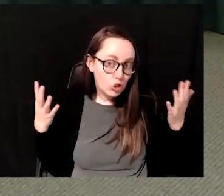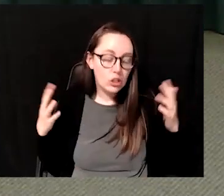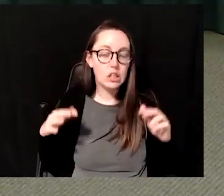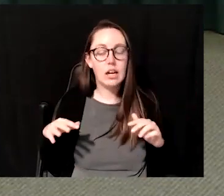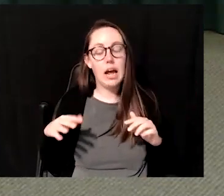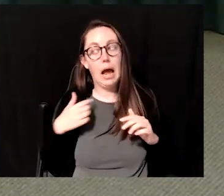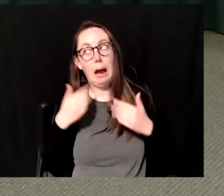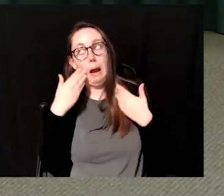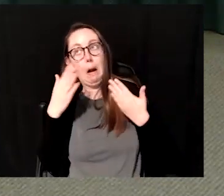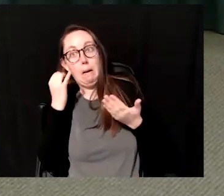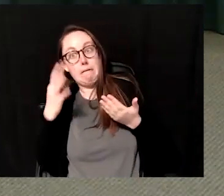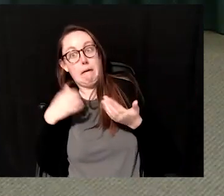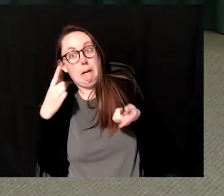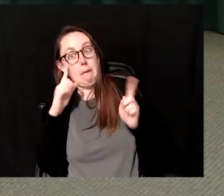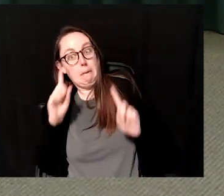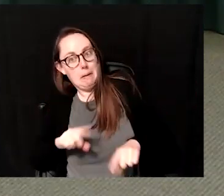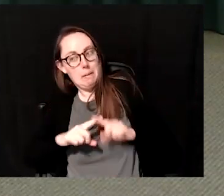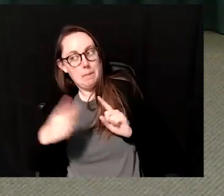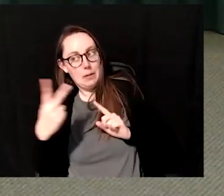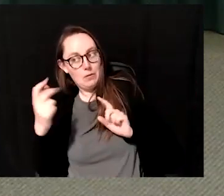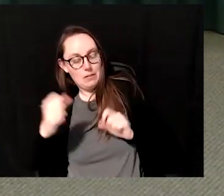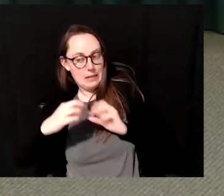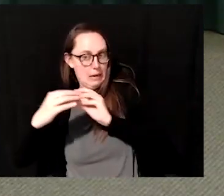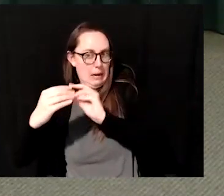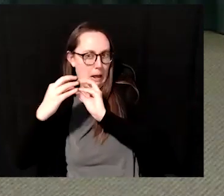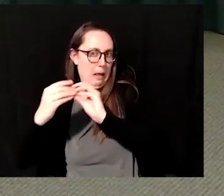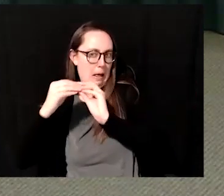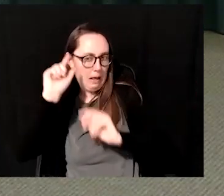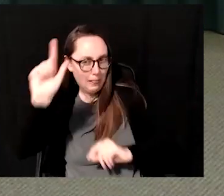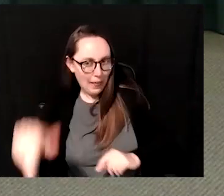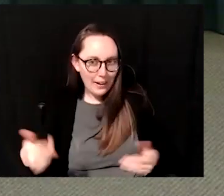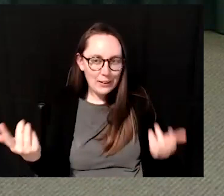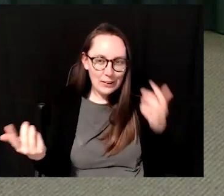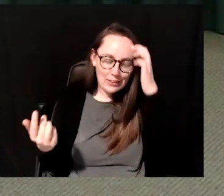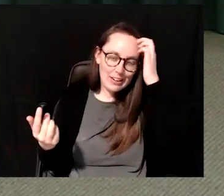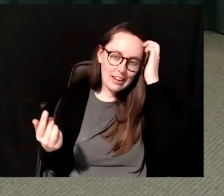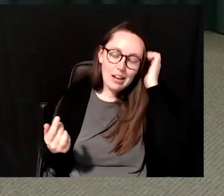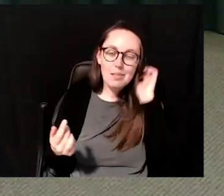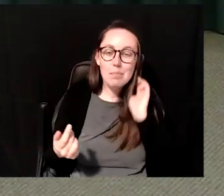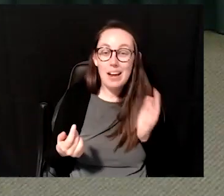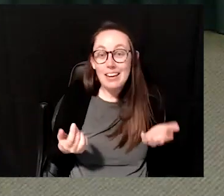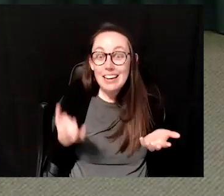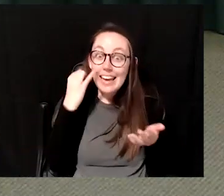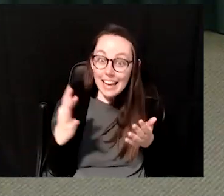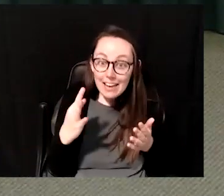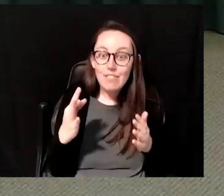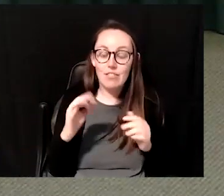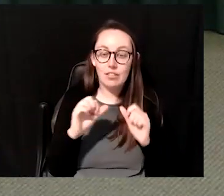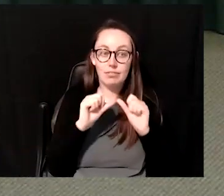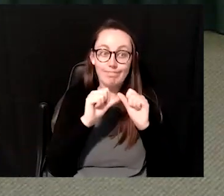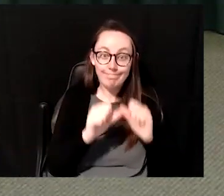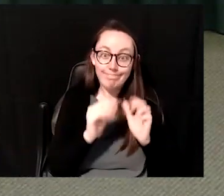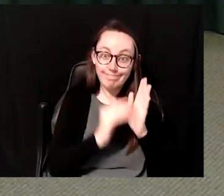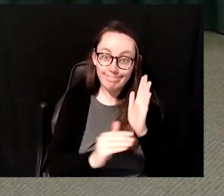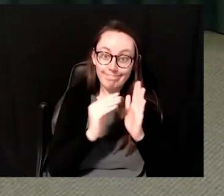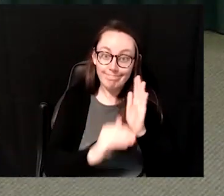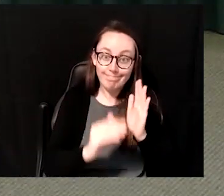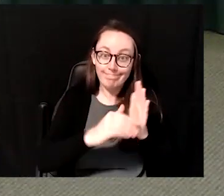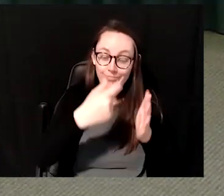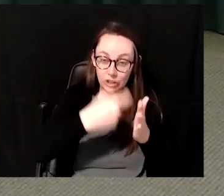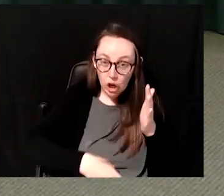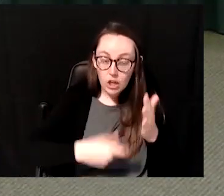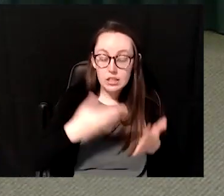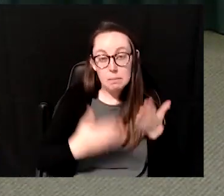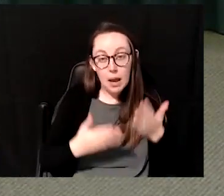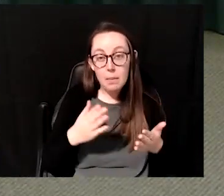later um uh maybe it makes more sense for this to be something that partium considers um